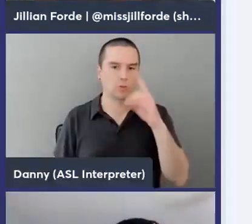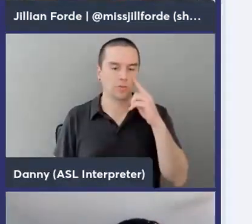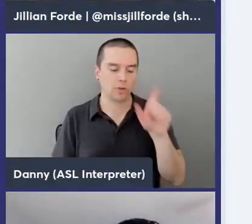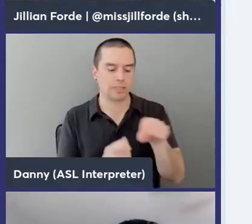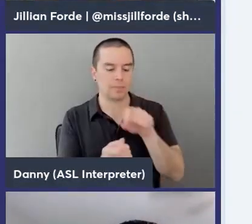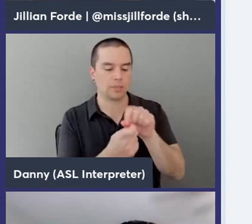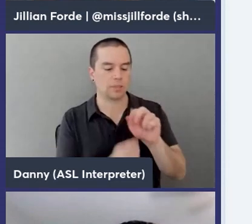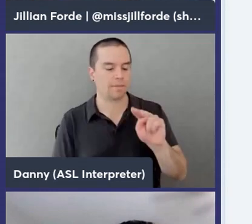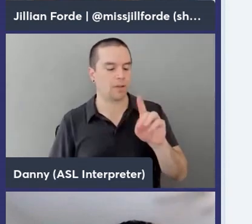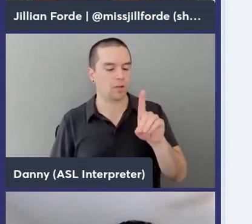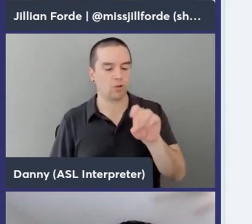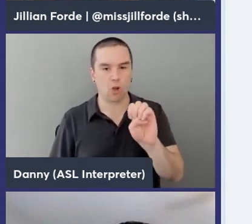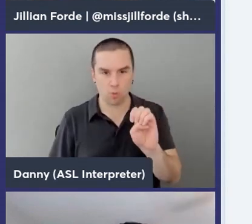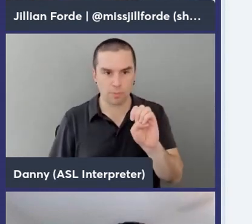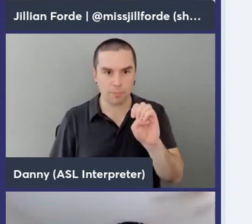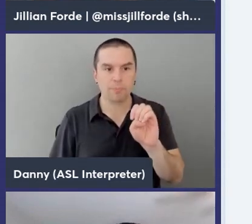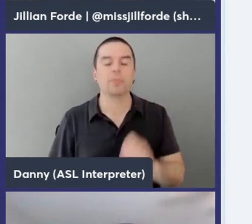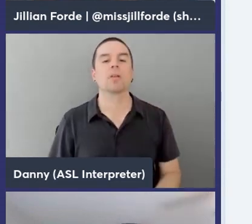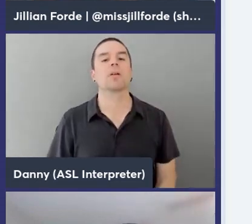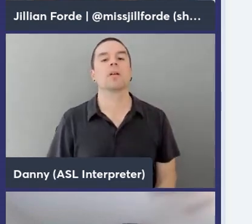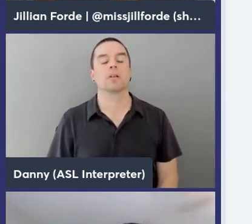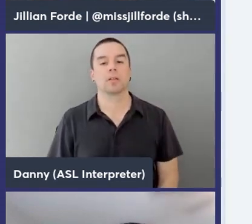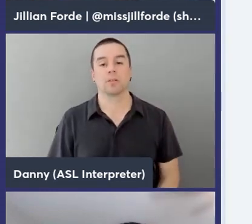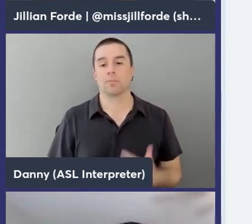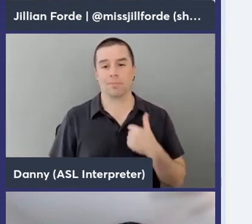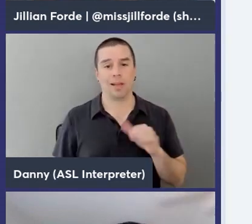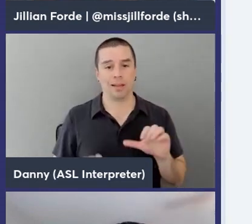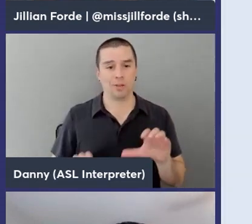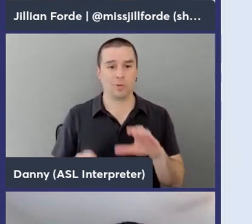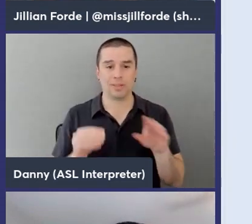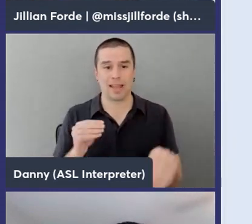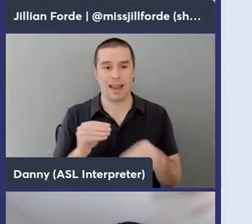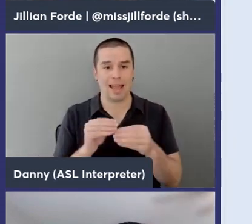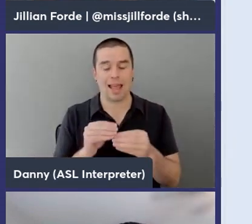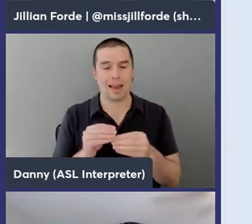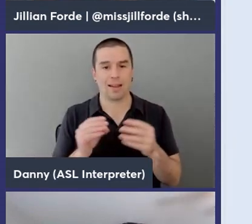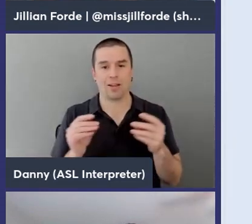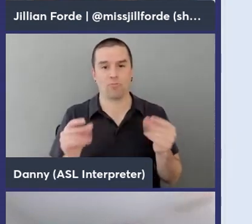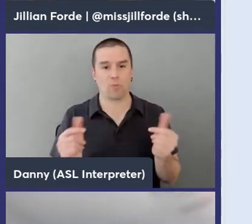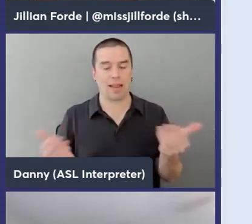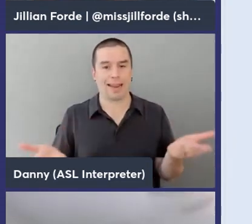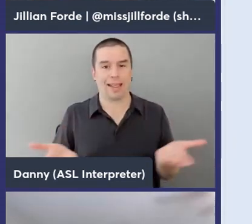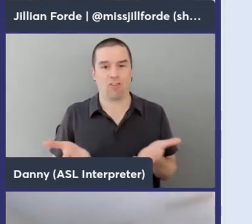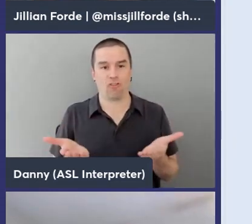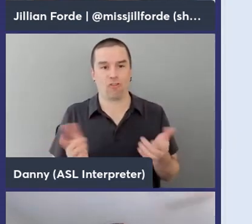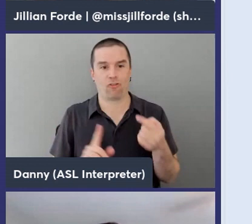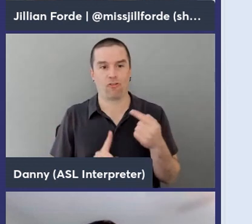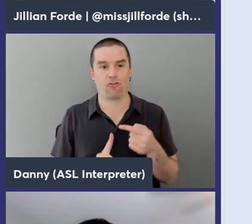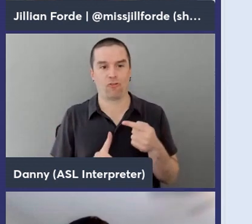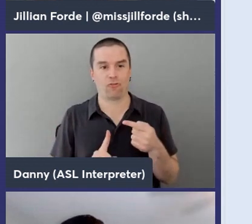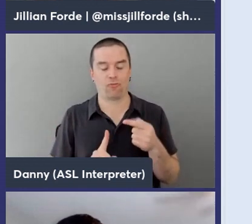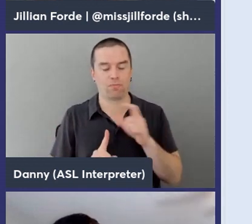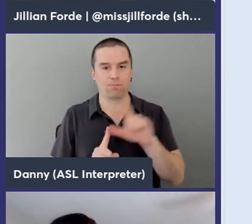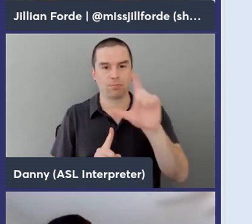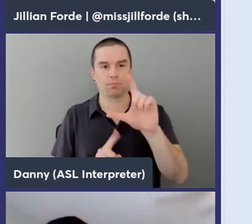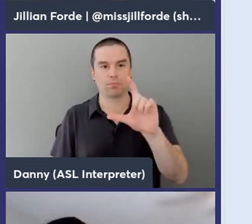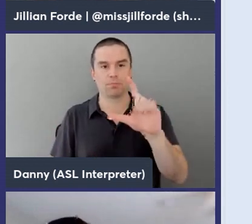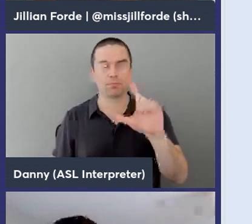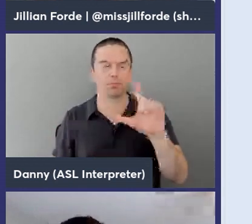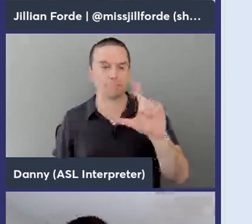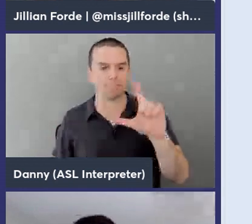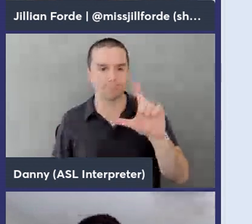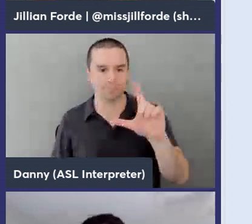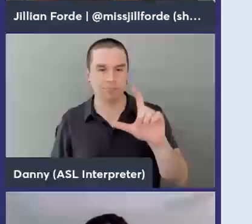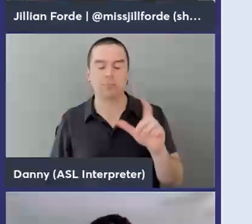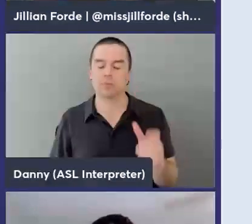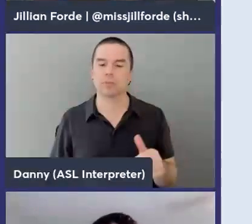this case. But I can do this, and I can add it right into my the beginning of my exploration. So it kind